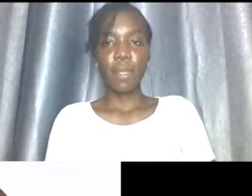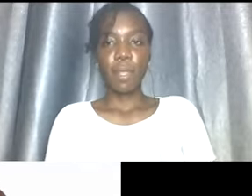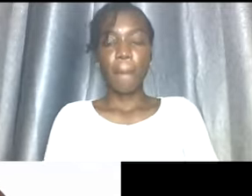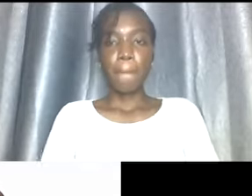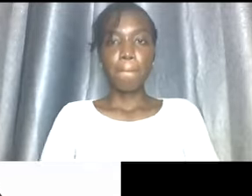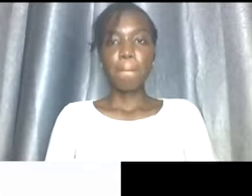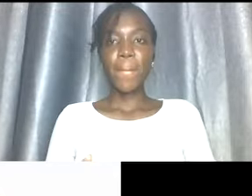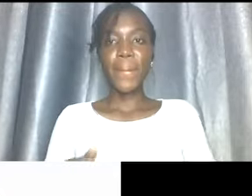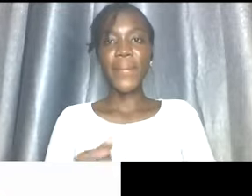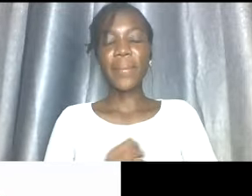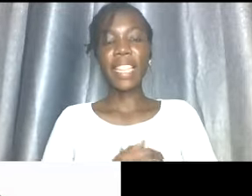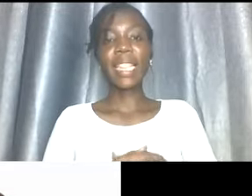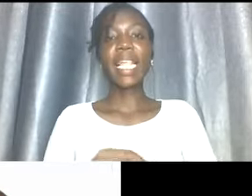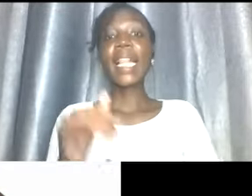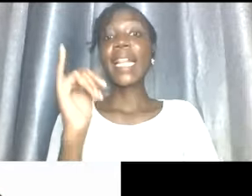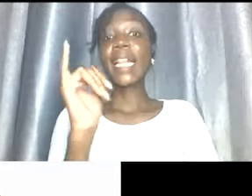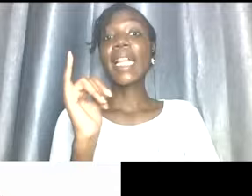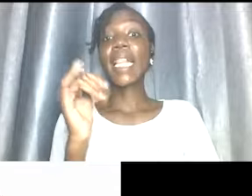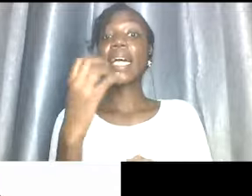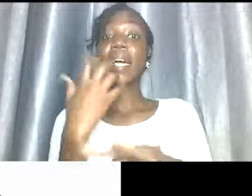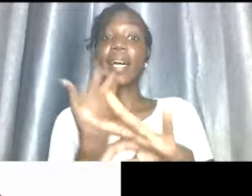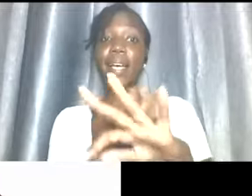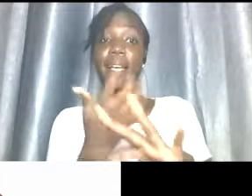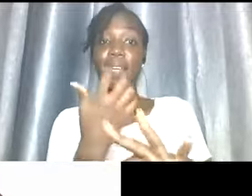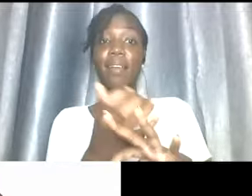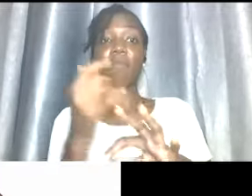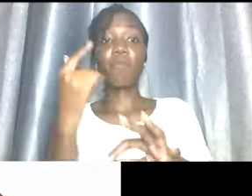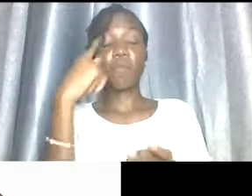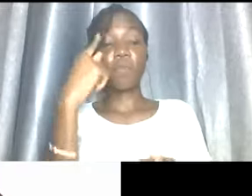Rose, that is a hard one for me to